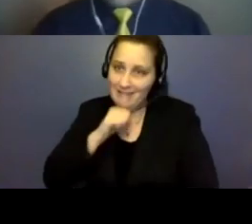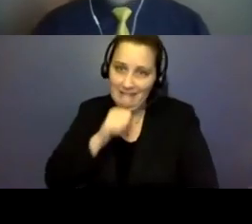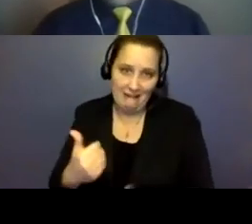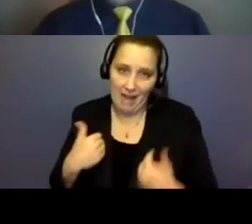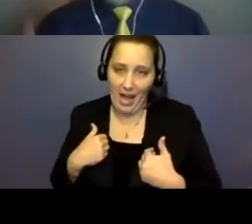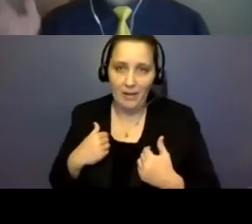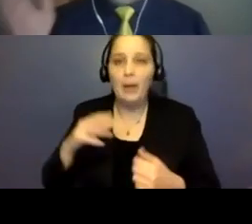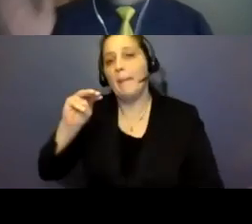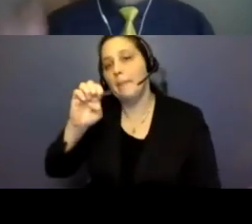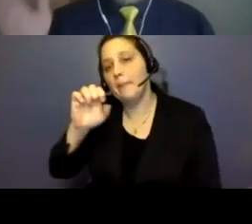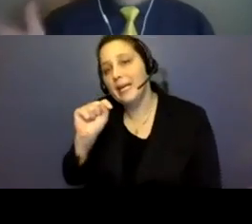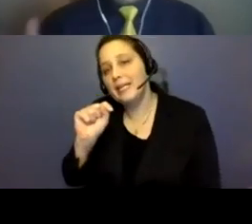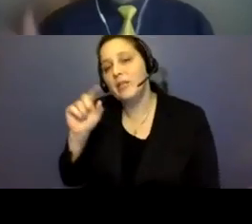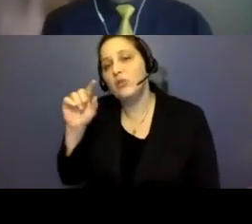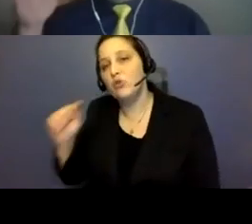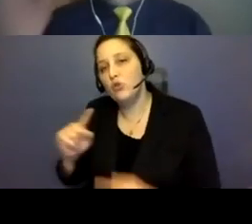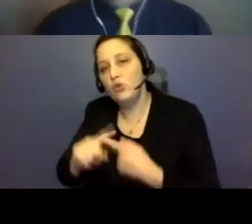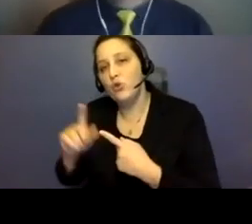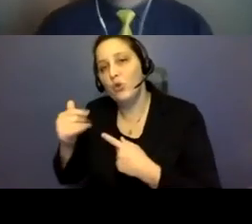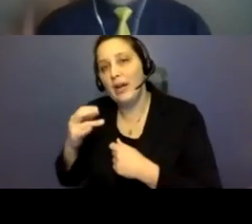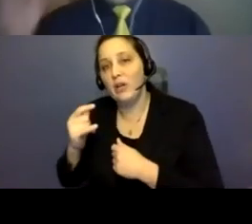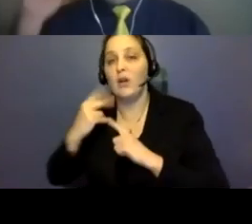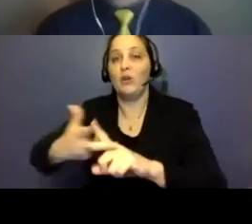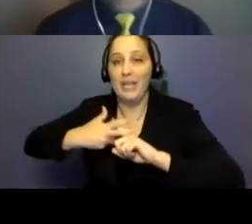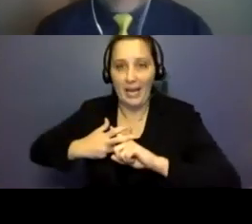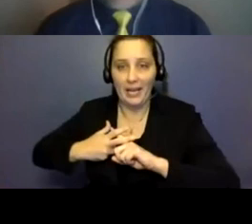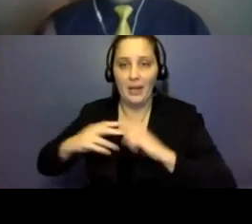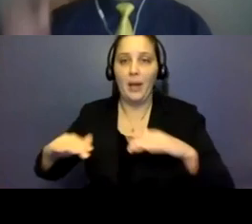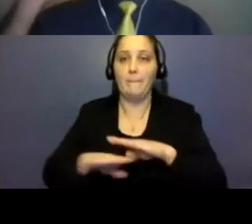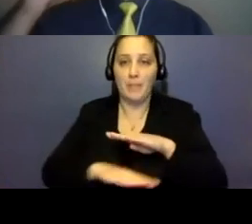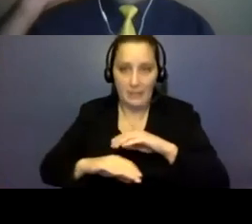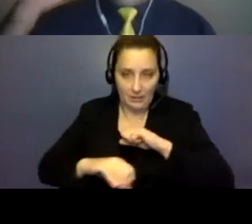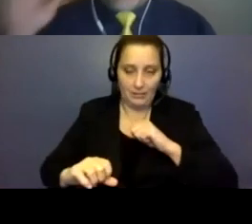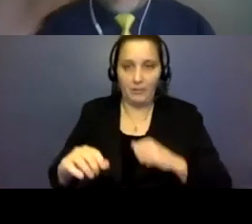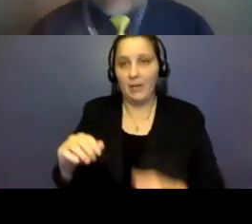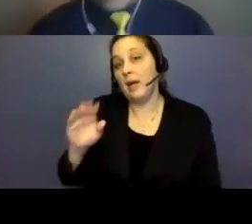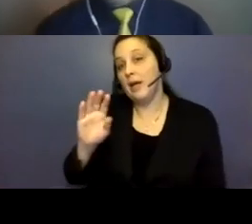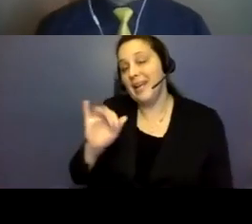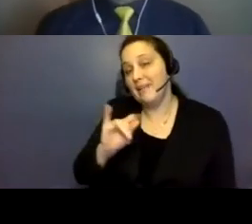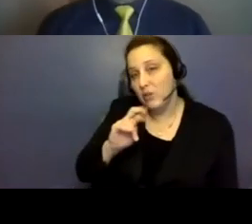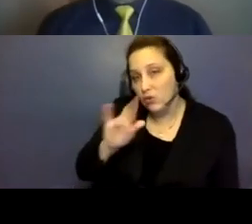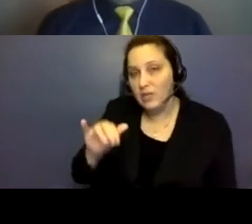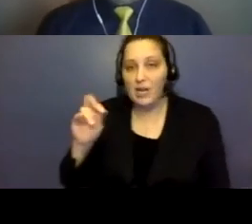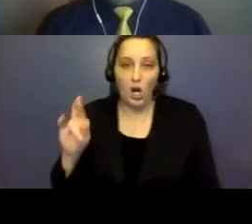grinder, meaning my recruiter's task was to get infantrymen, artillerymen, and those kinds.